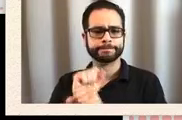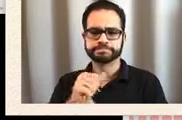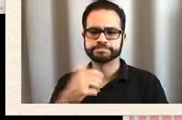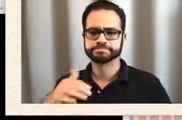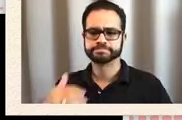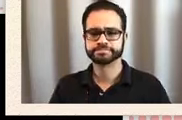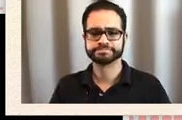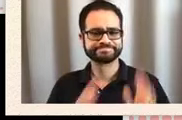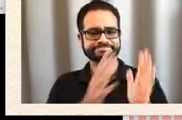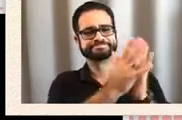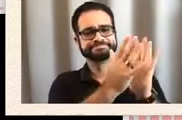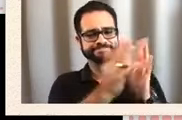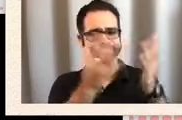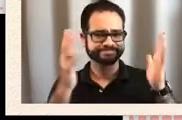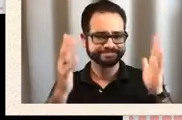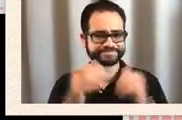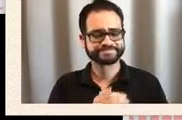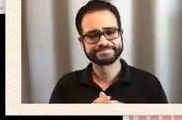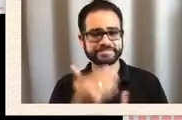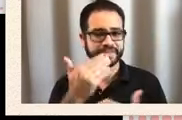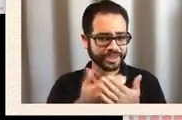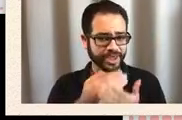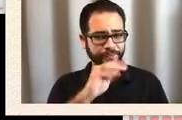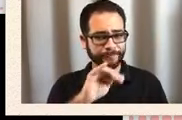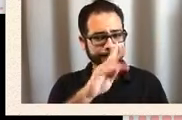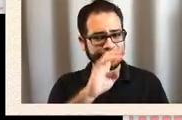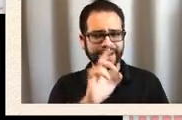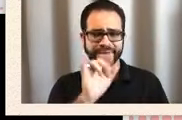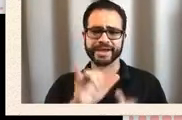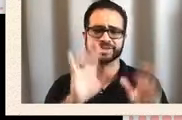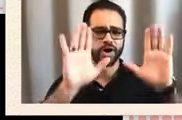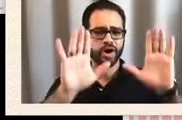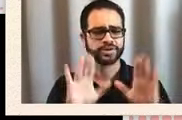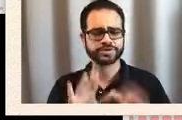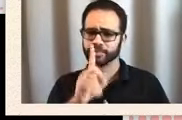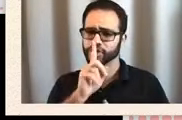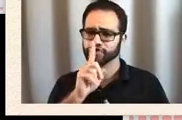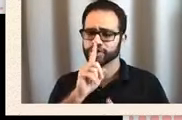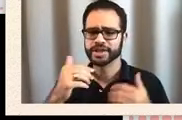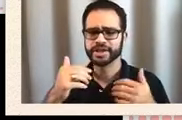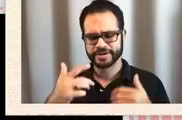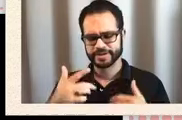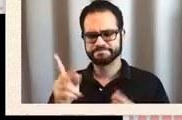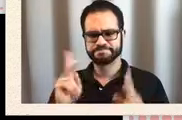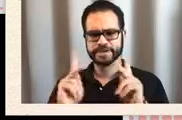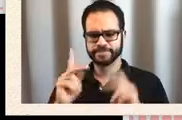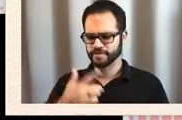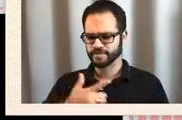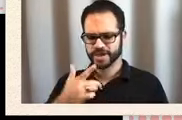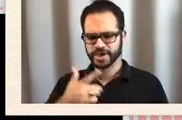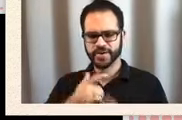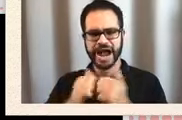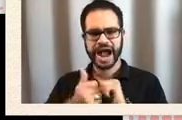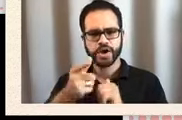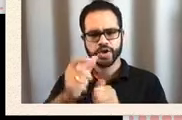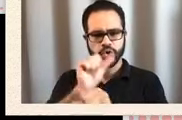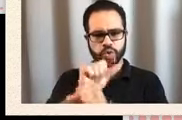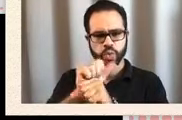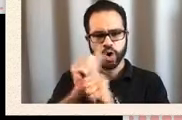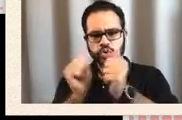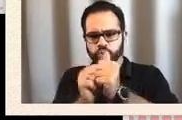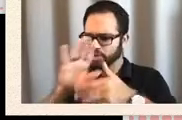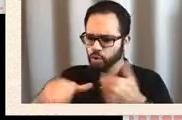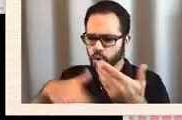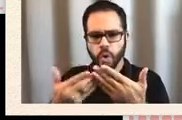Well, Mike, that is awesome, and it really gives people a sense of how you work with your supporters to do all of these things